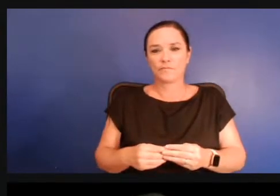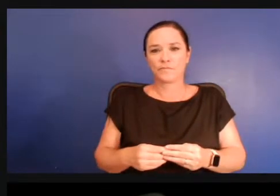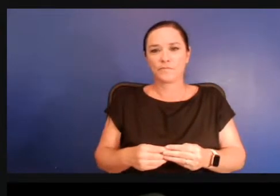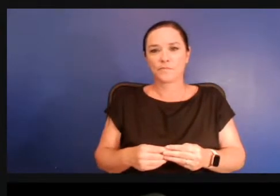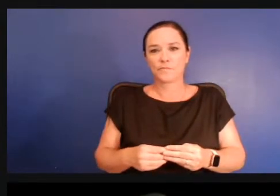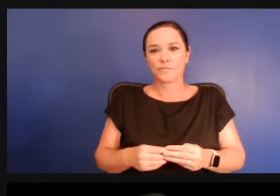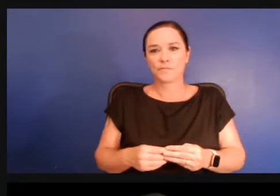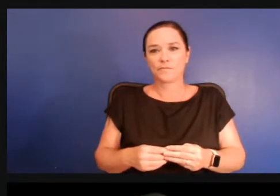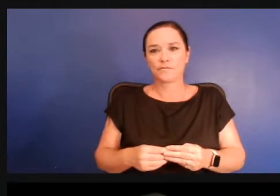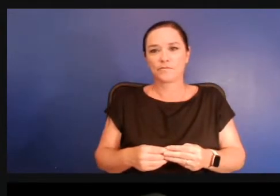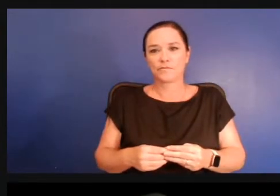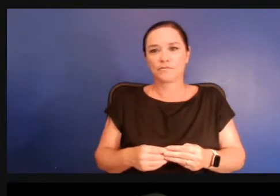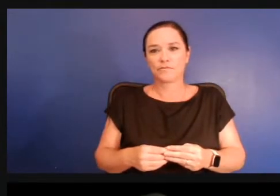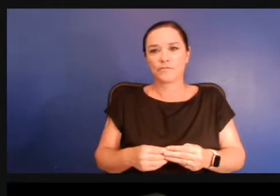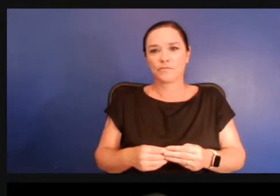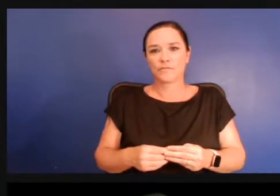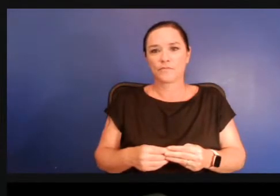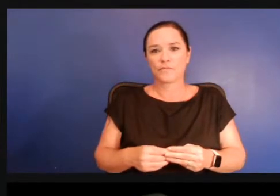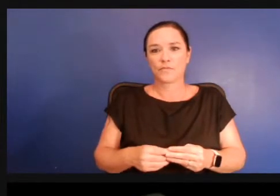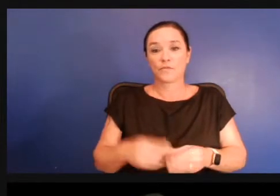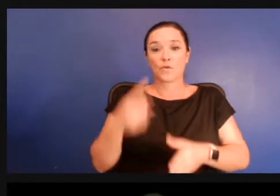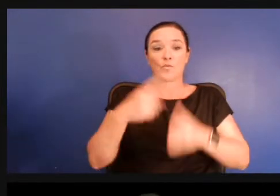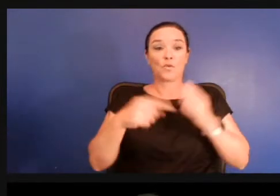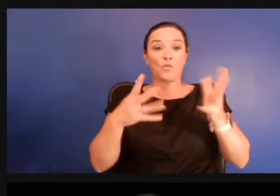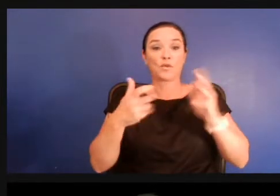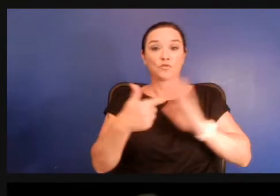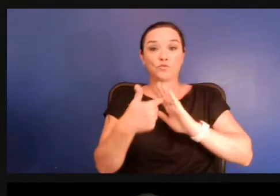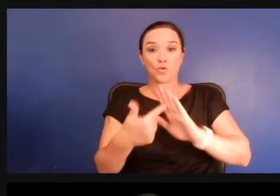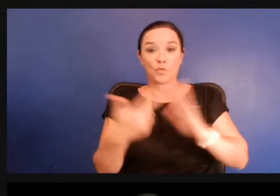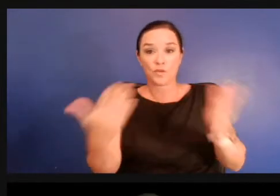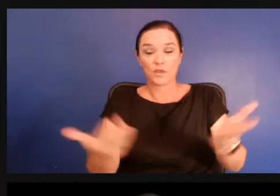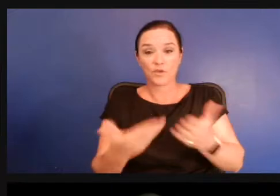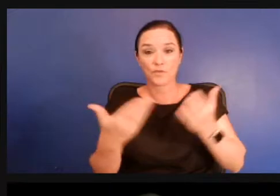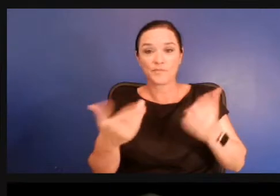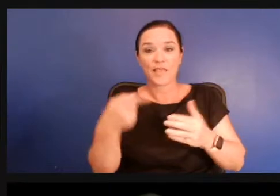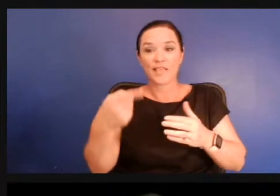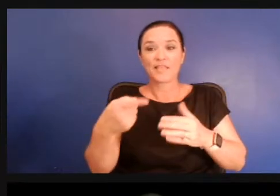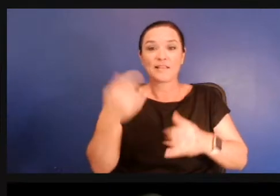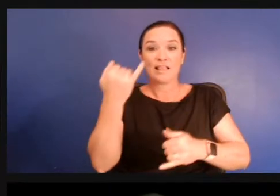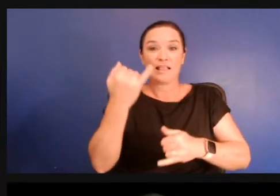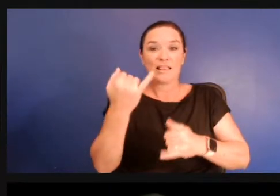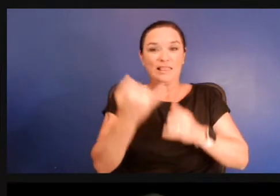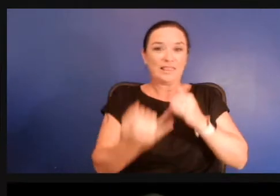And there we go. So what I wanted to show you here, this is earthquakes over just the last single day.